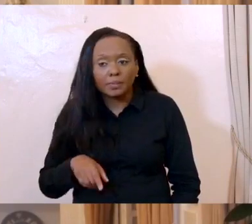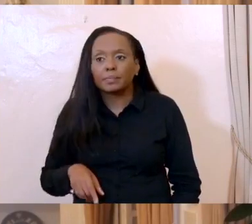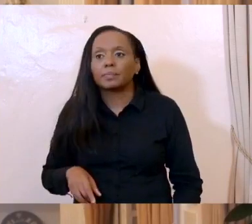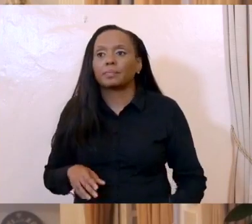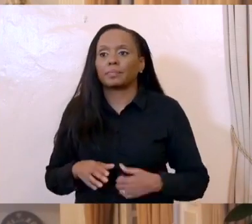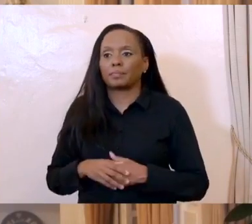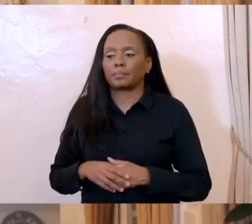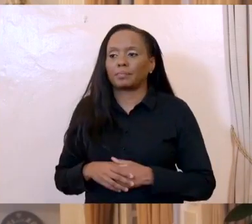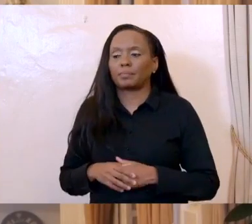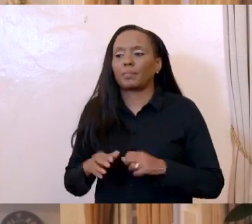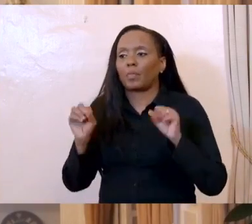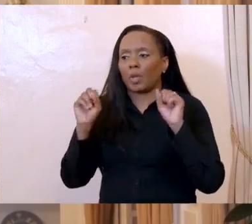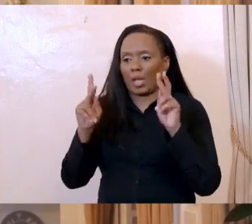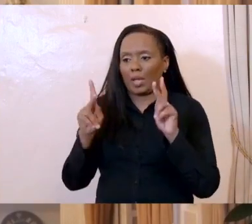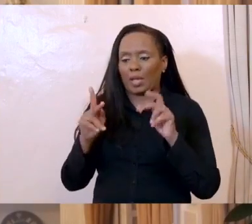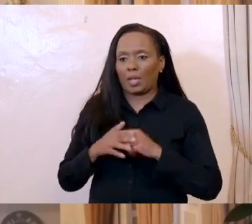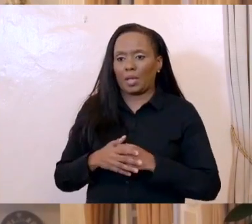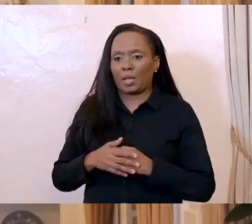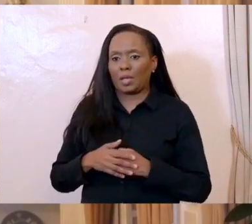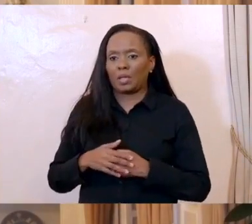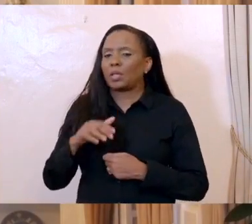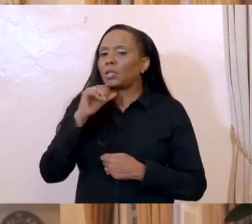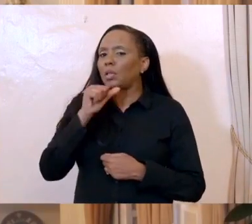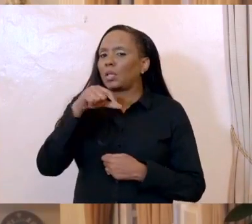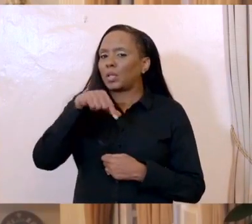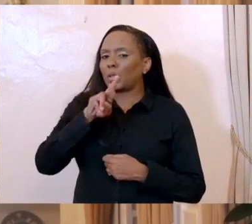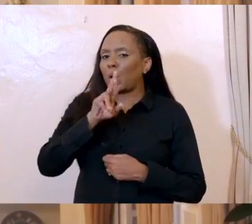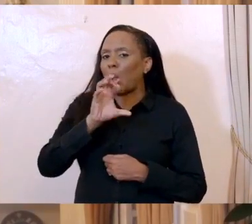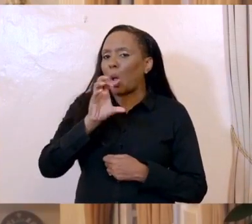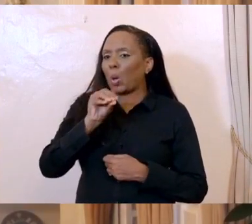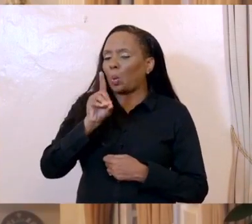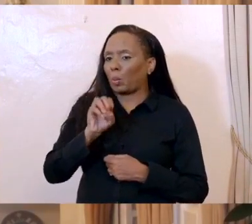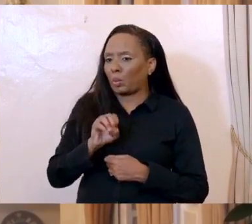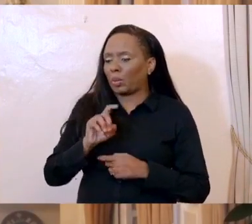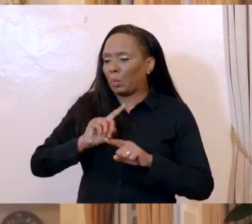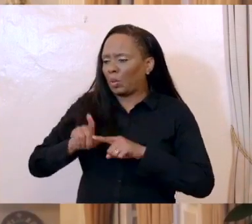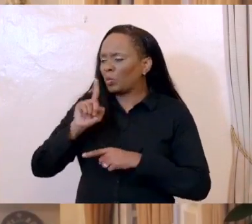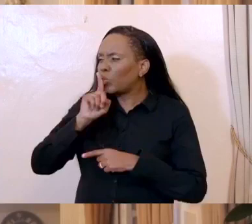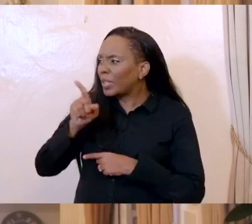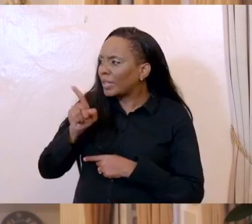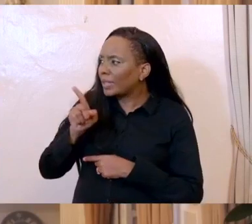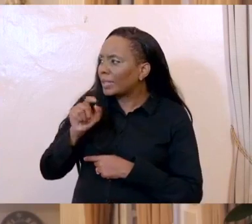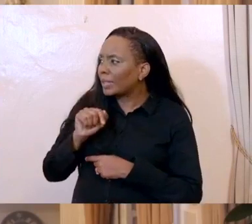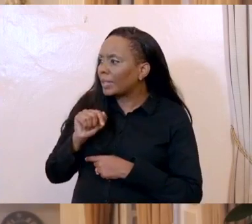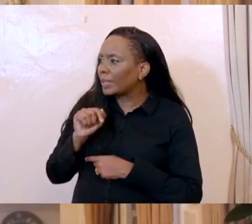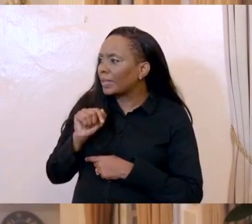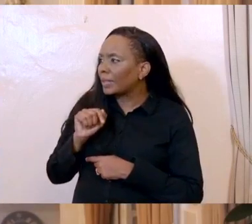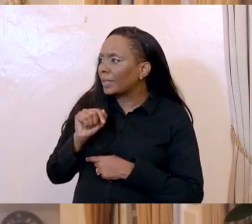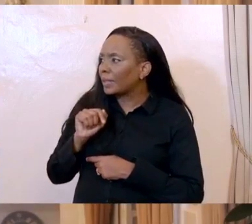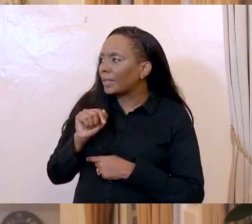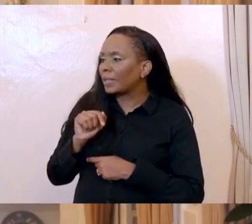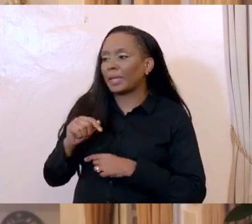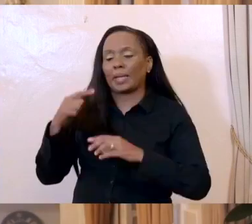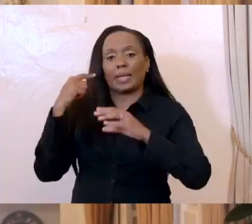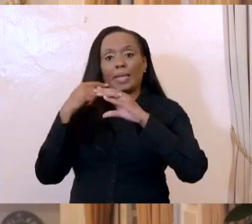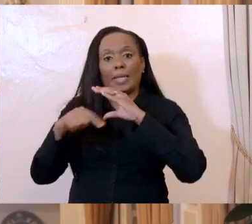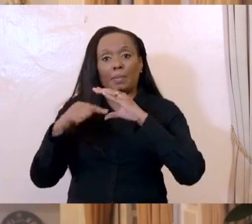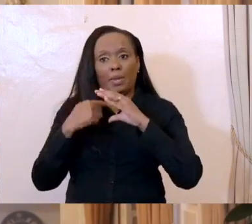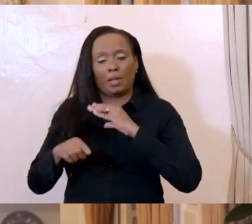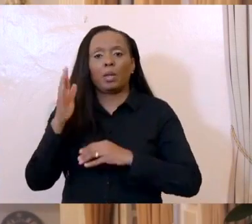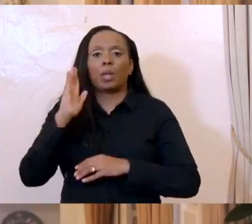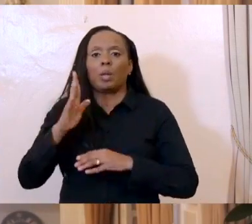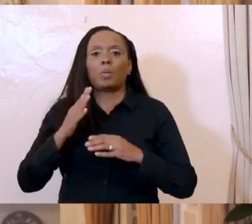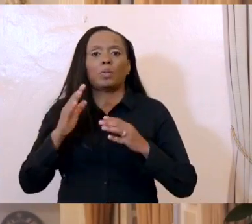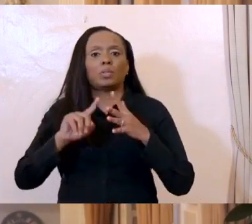train. Not necessarily QR code, but certainly an email to start with, and